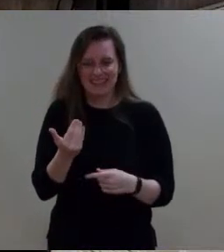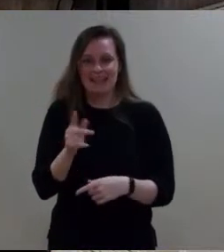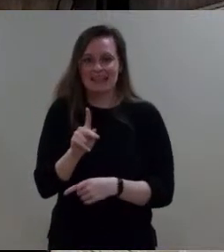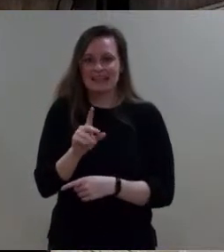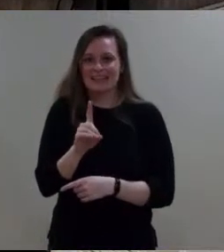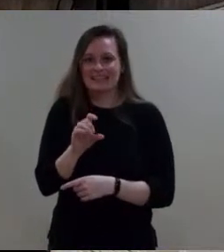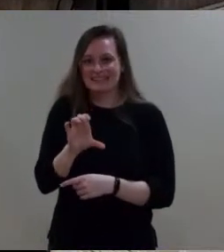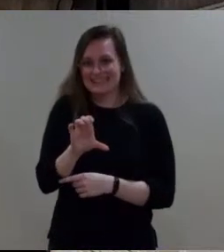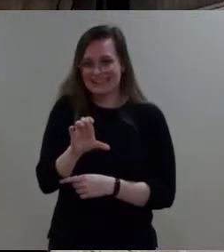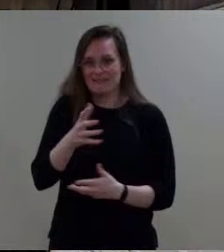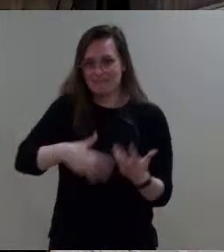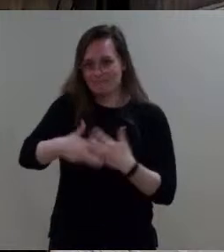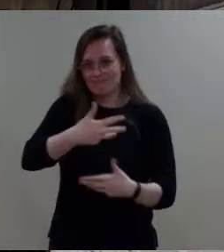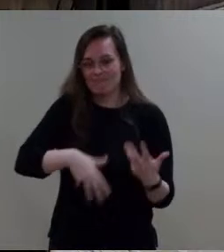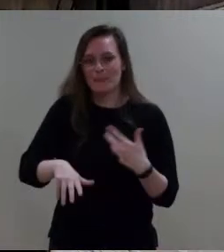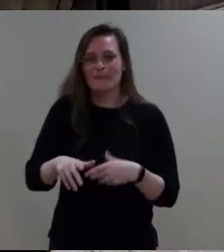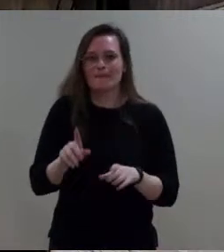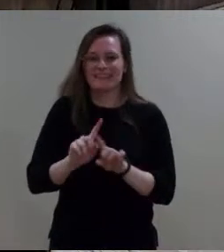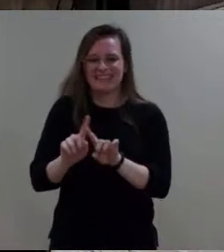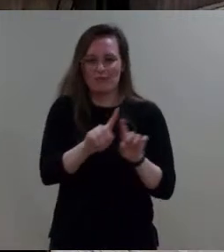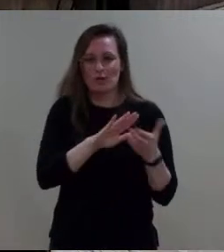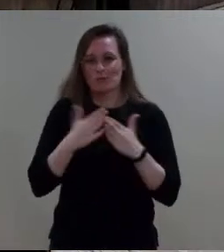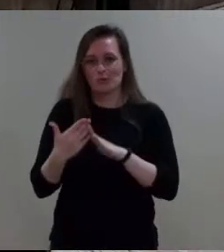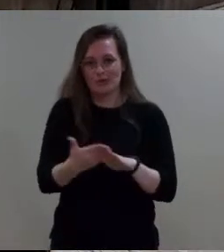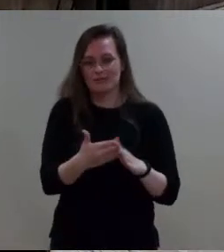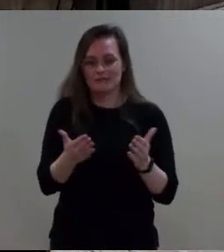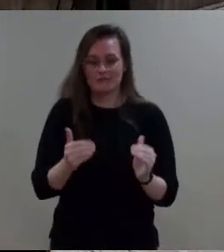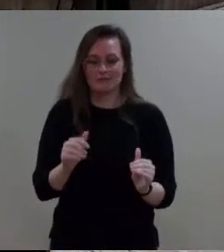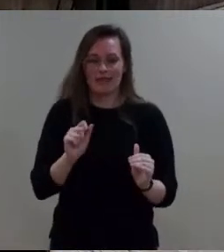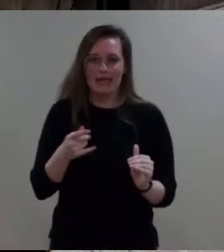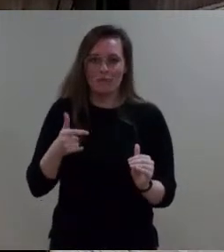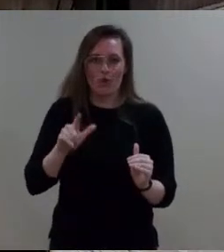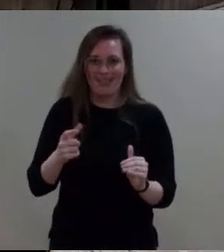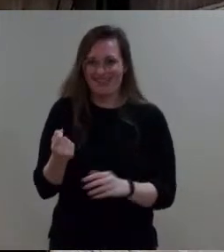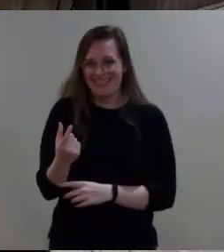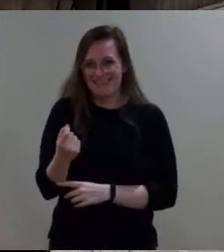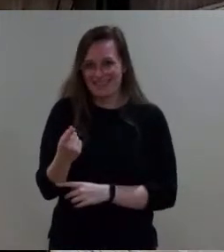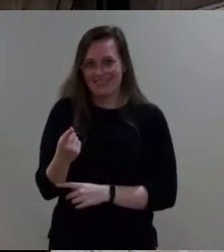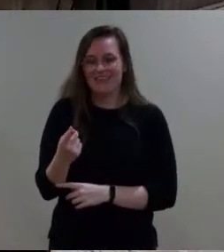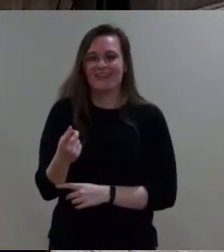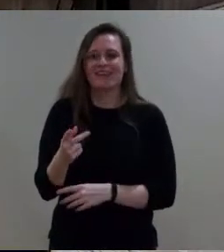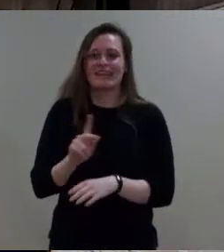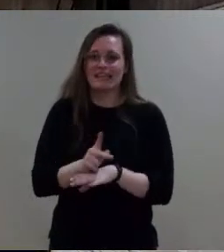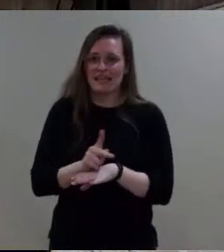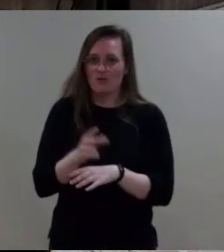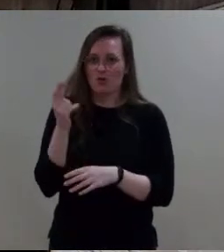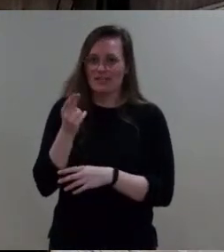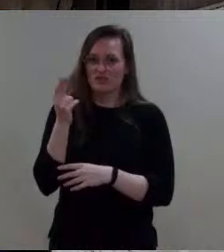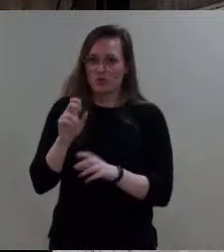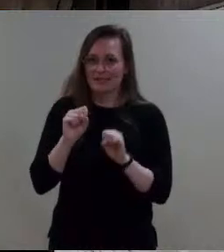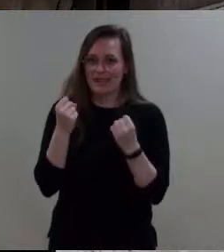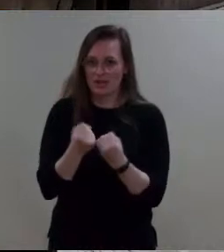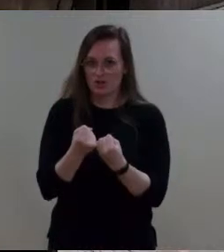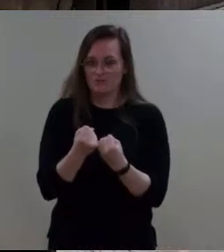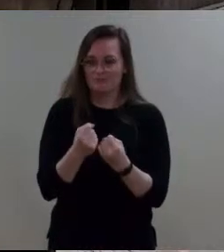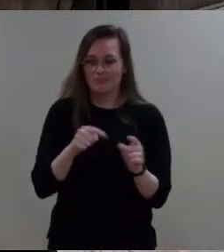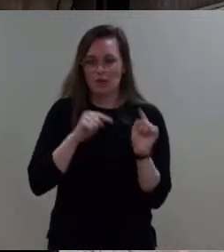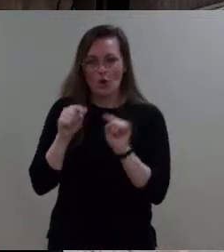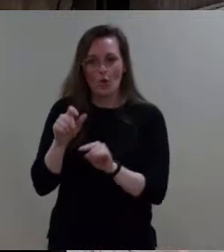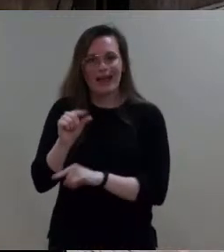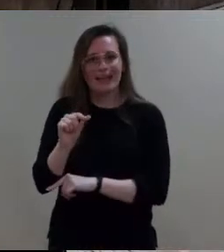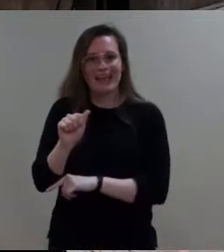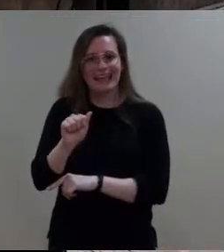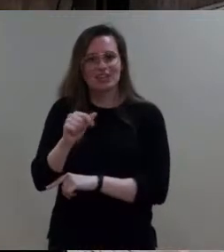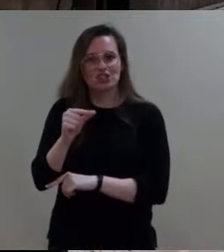business owners from Kentville and surrounding communities. April 11th, Kentville Historical Society, where I attended the AGM and heard the talk from